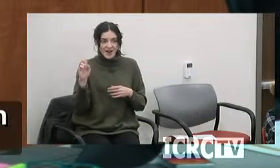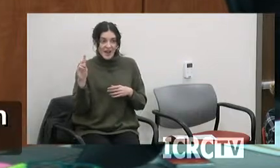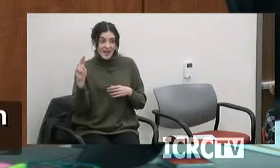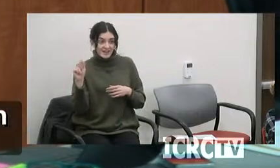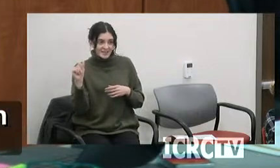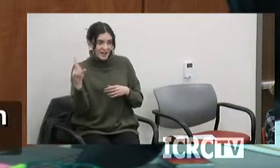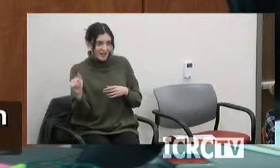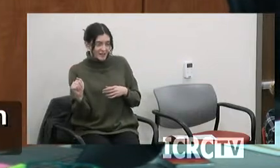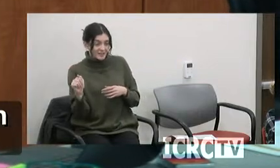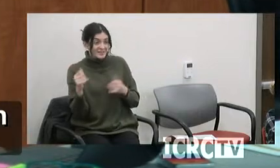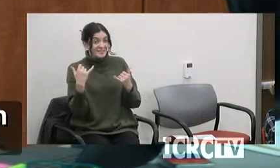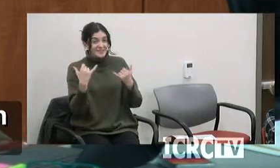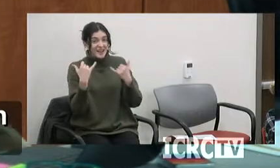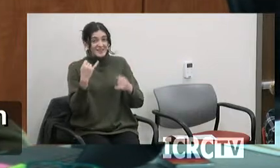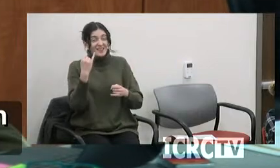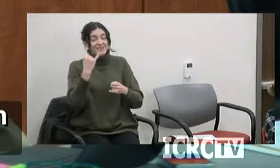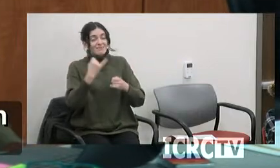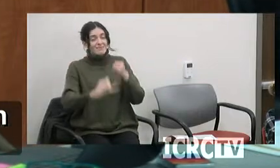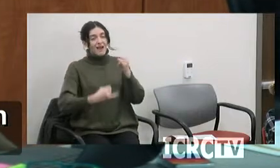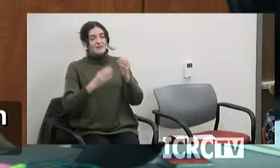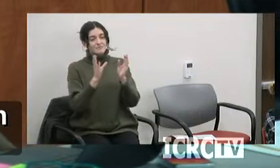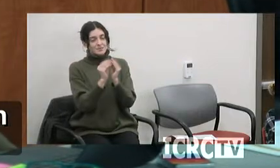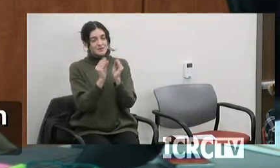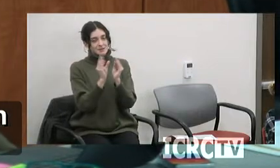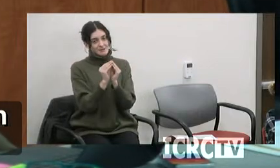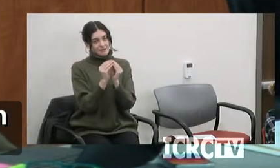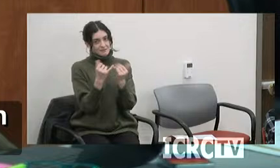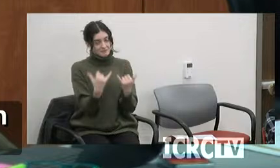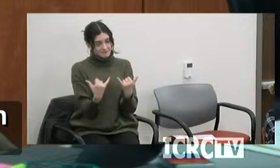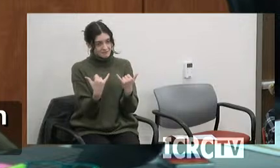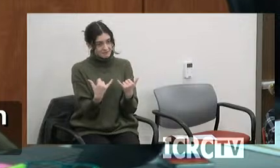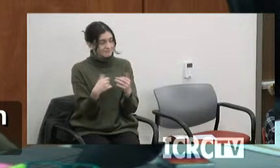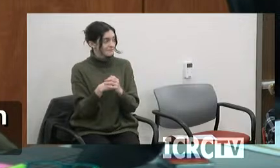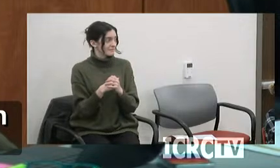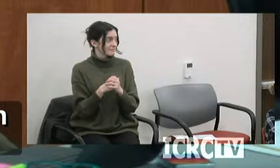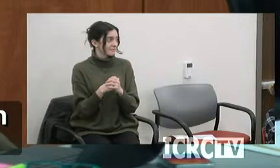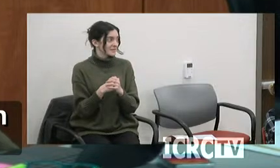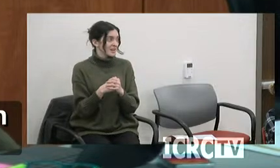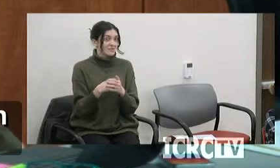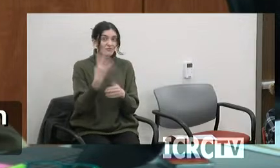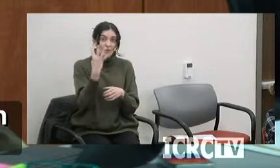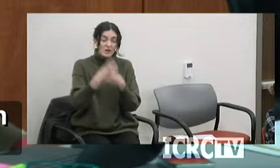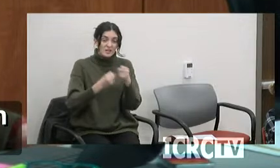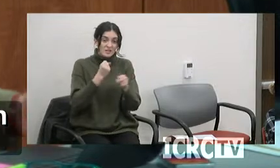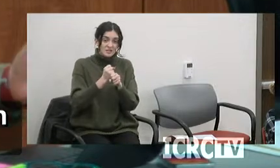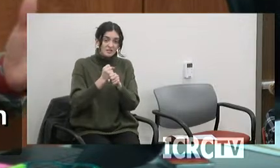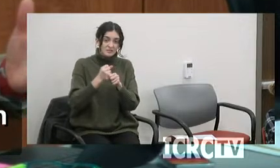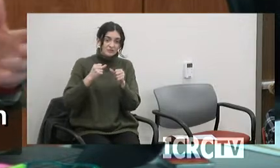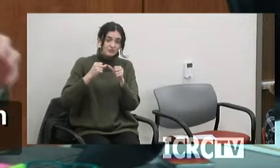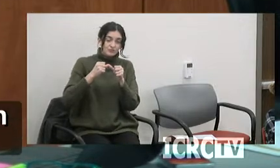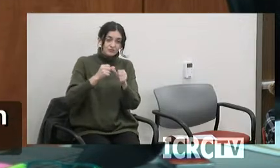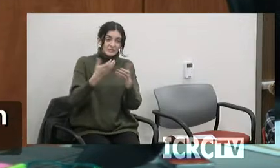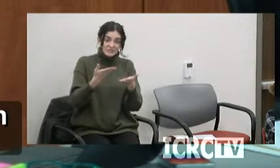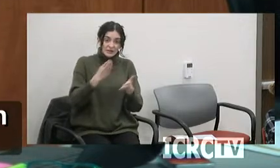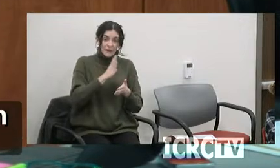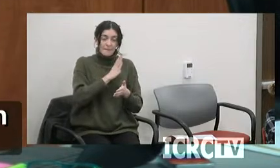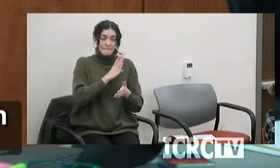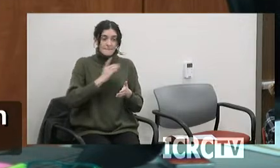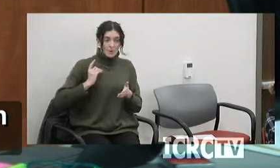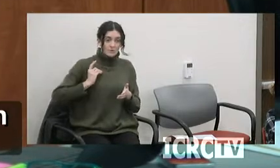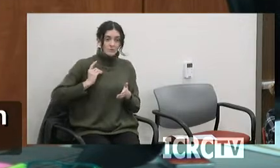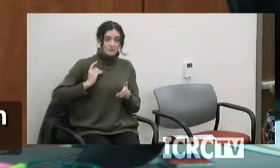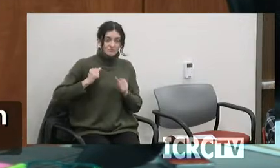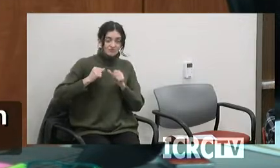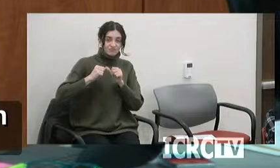is Dave's last meeting. He served 4 years on the board. And Dave, I'm going to read some things. Don't put it up